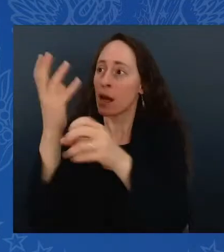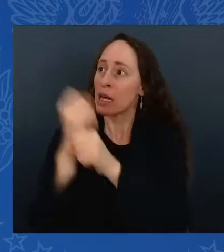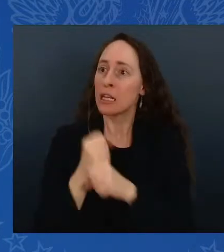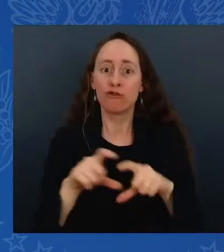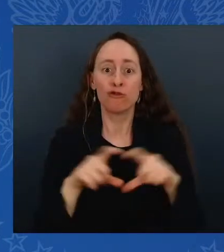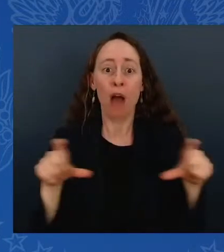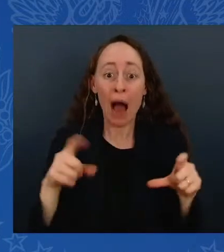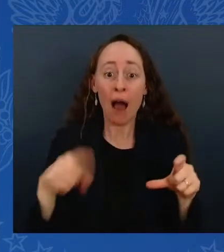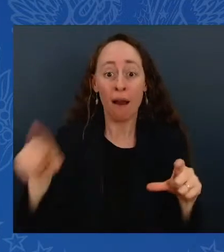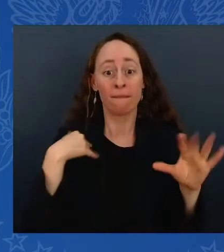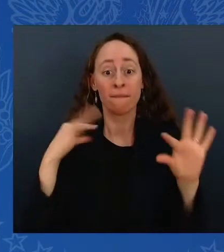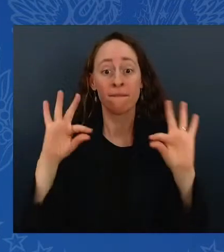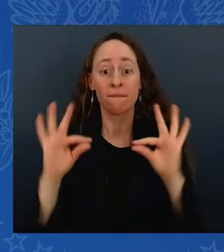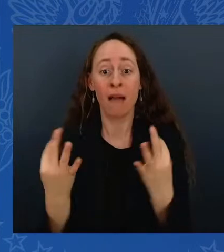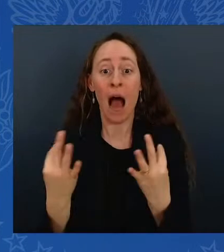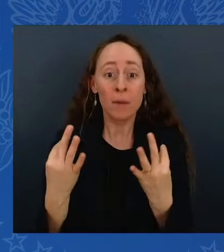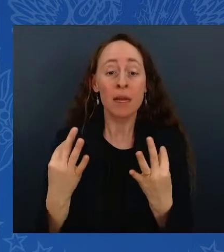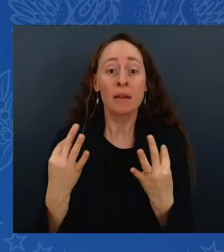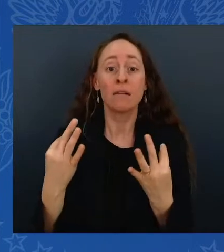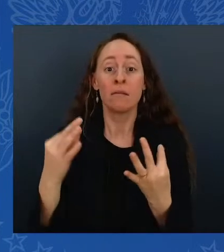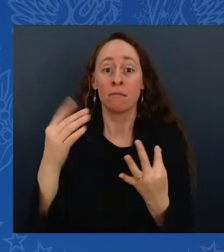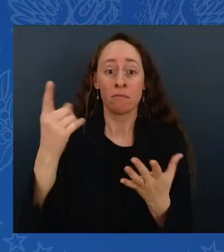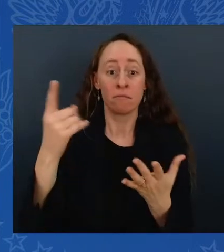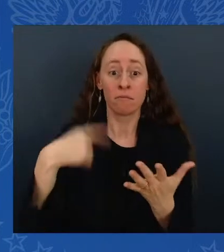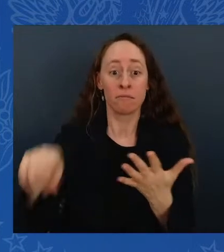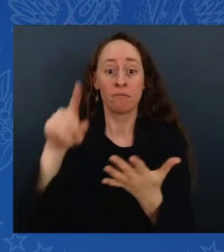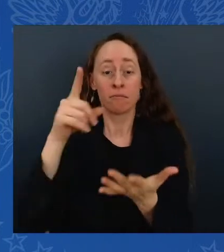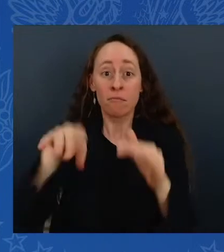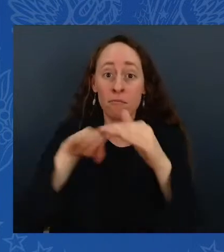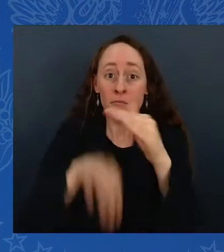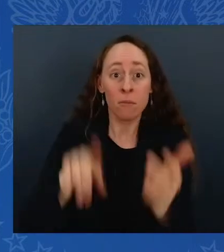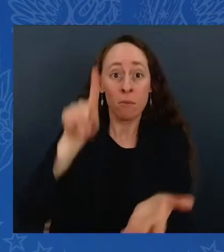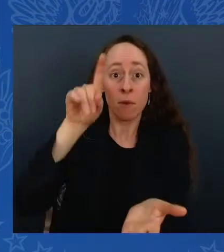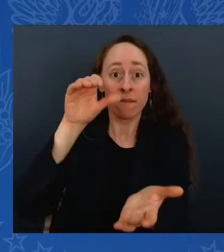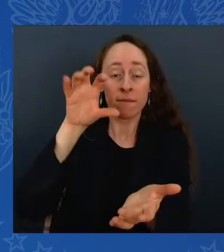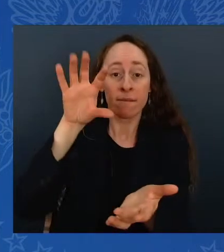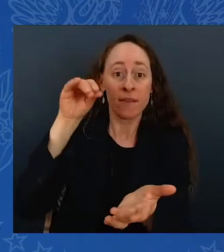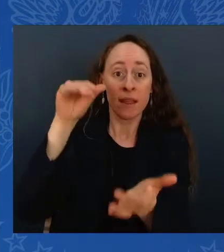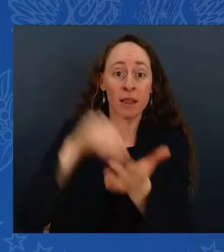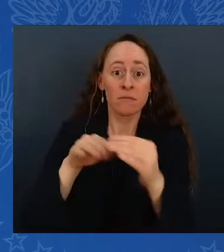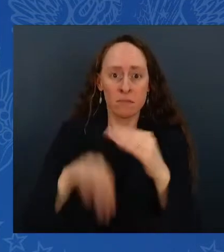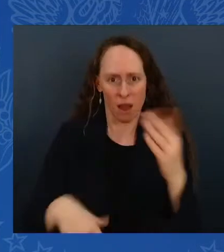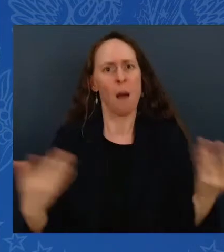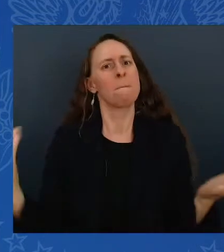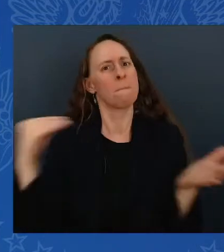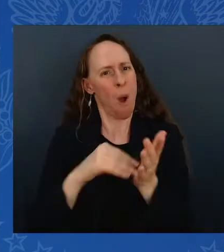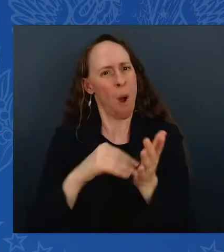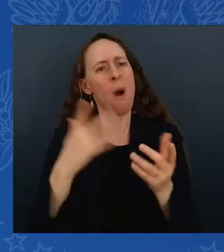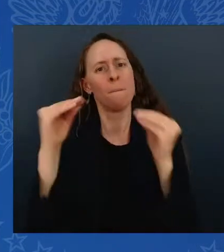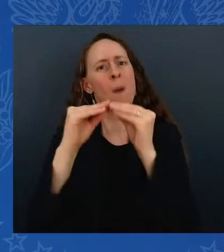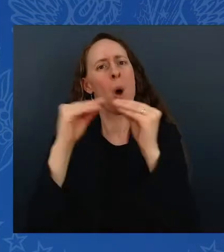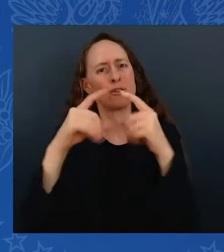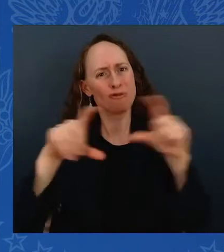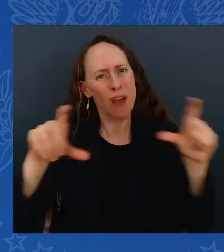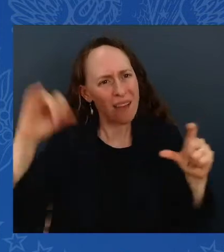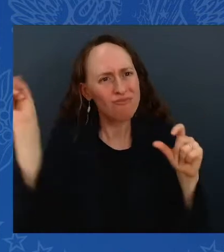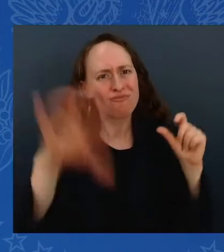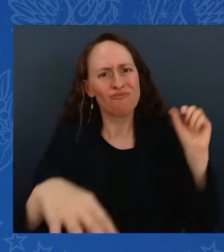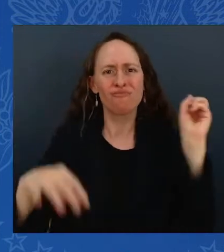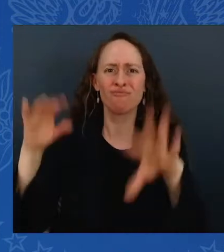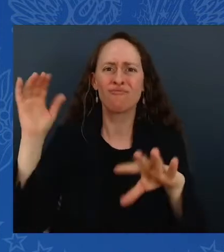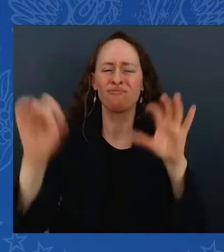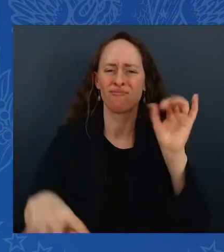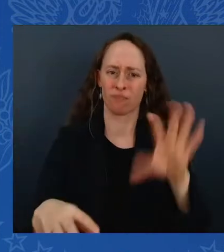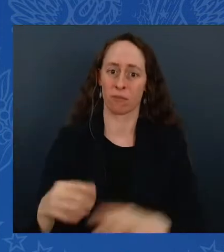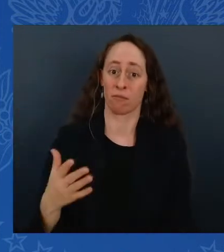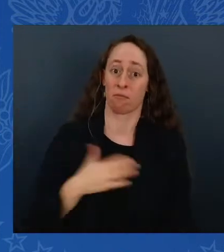receive as much as $7,000. And by the way, middle-class families like the one I grew up in, many of you grew up in, that is a game